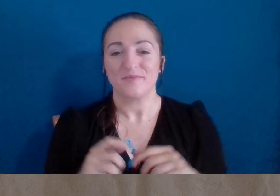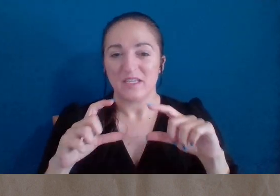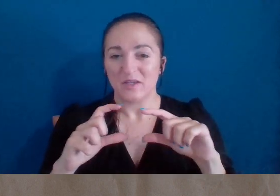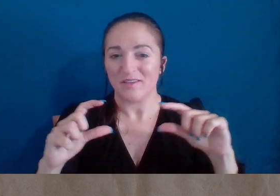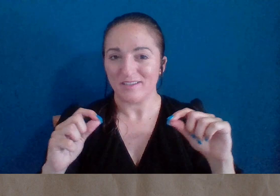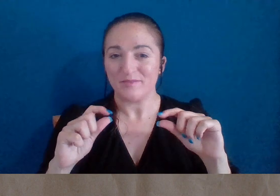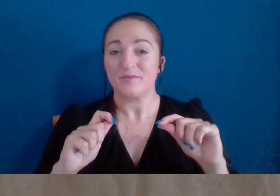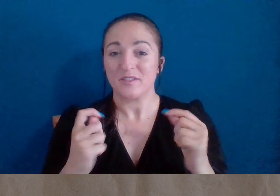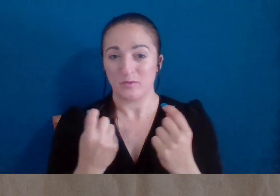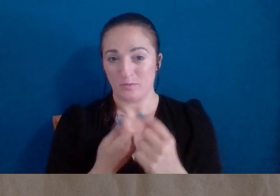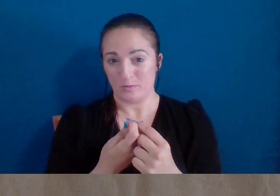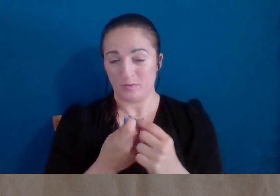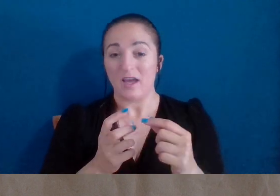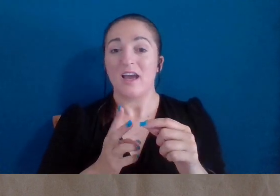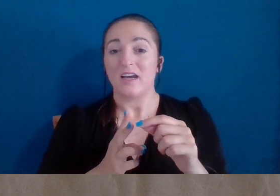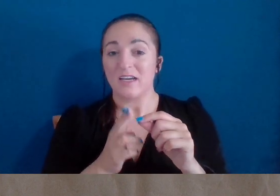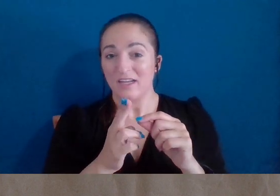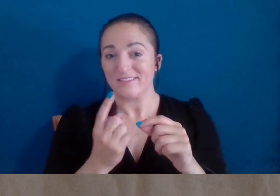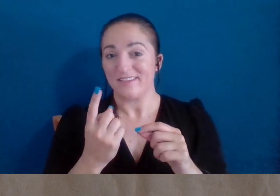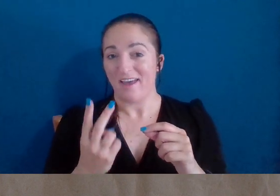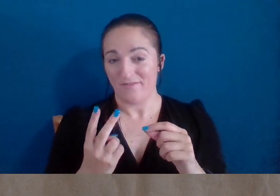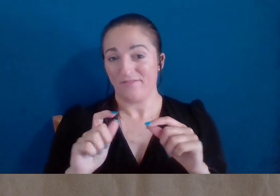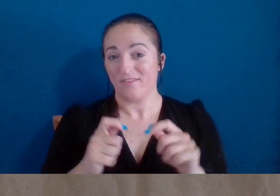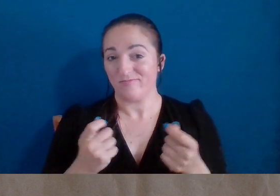I'm gonna cut some more.